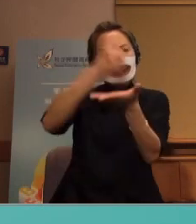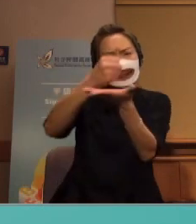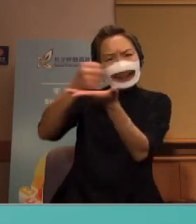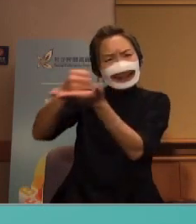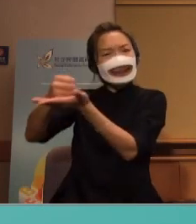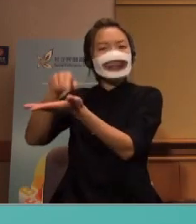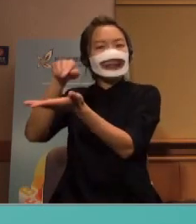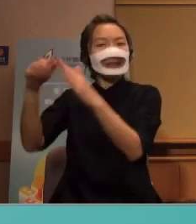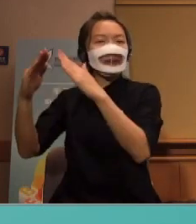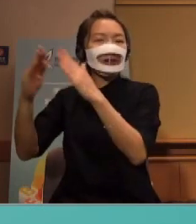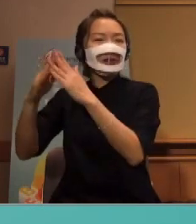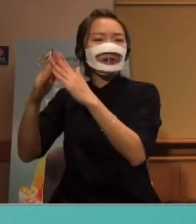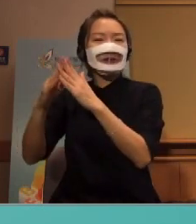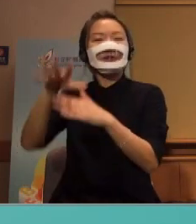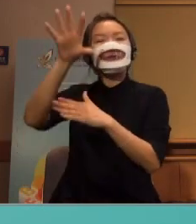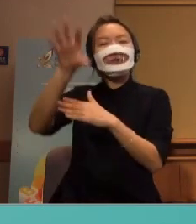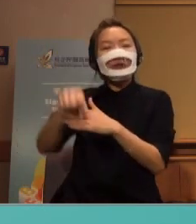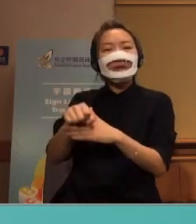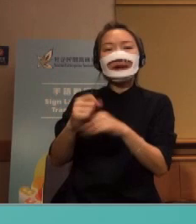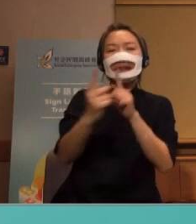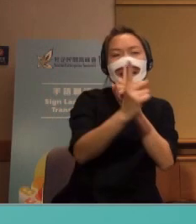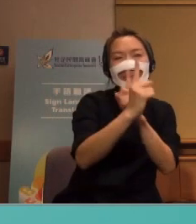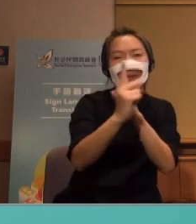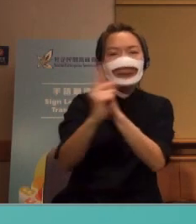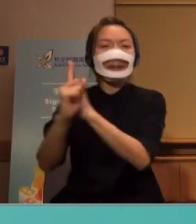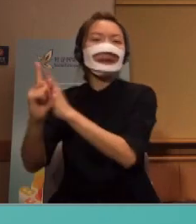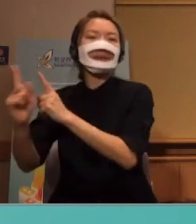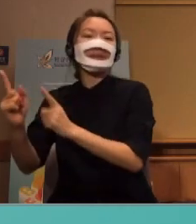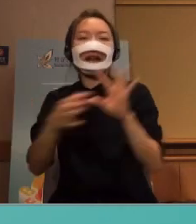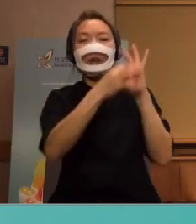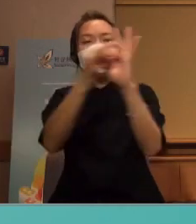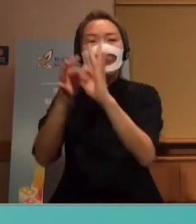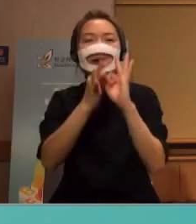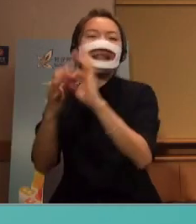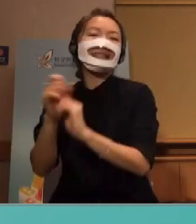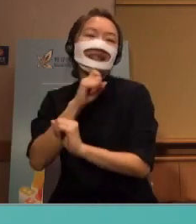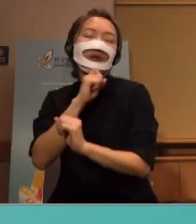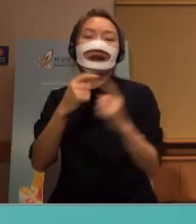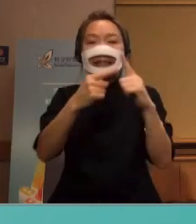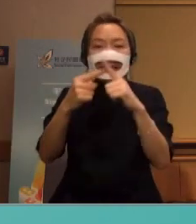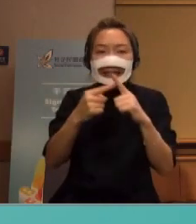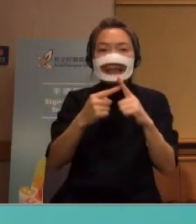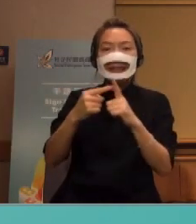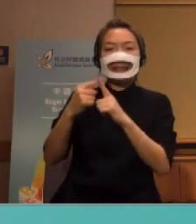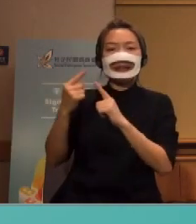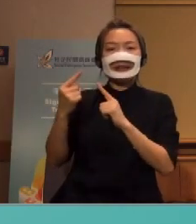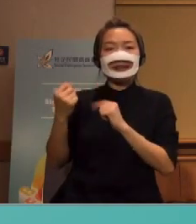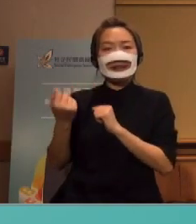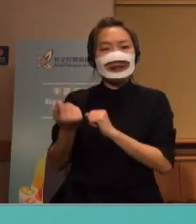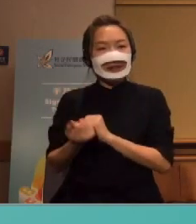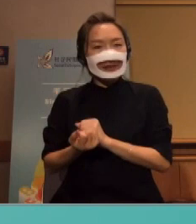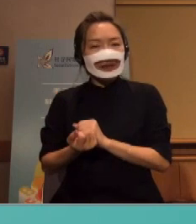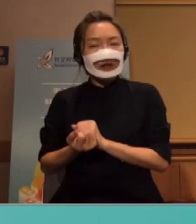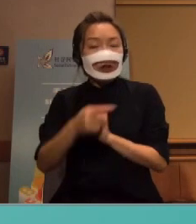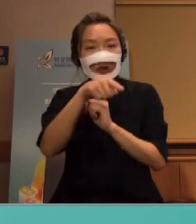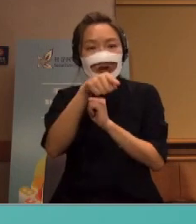be able to attribute who has how much carbon footprint, how much emissions how many credits did they purchase, how many credits